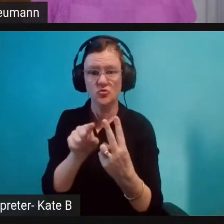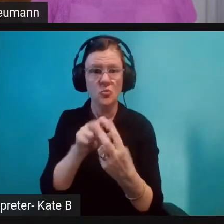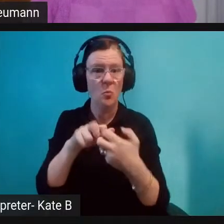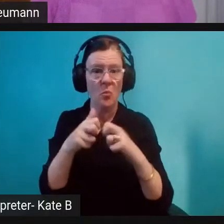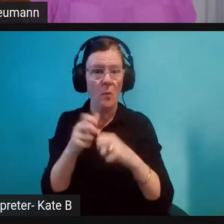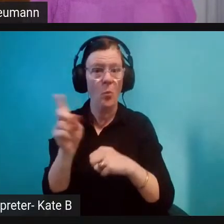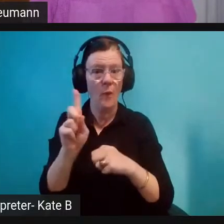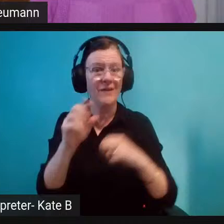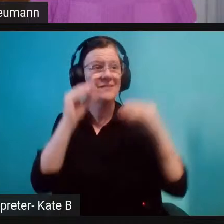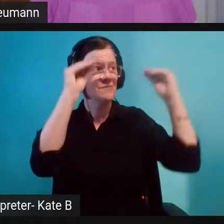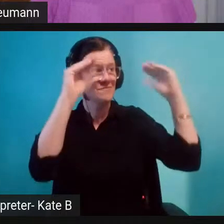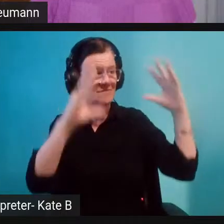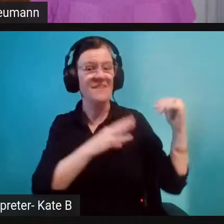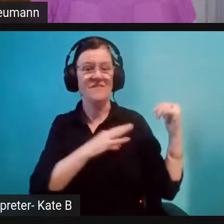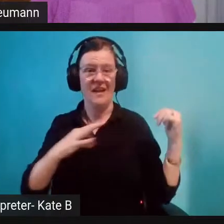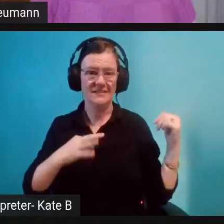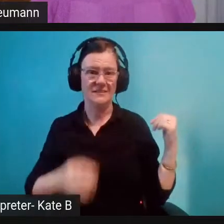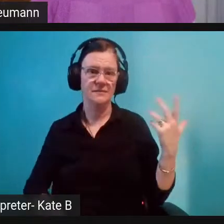faculty.